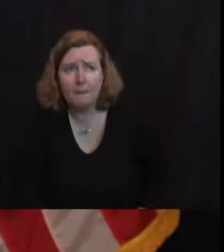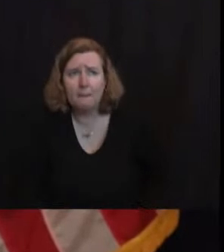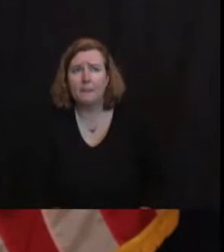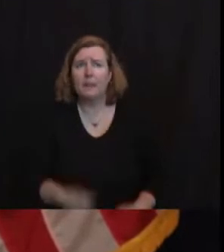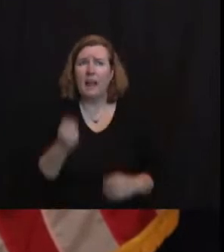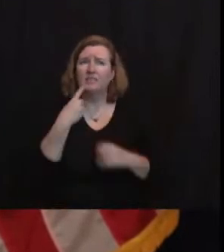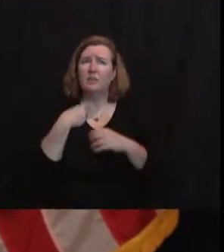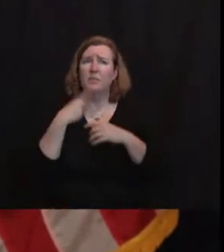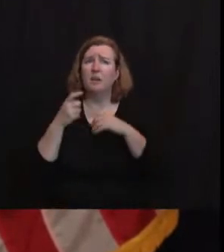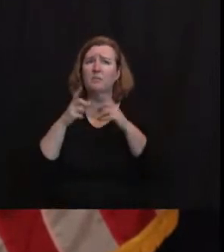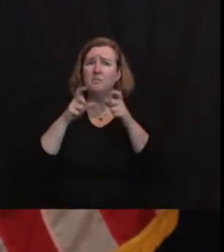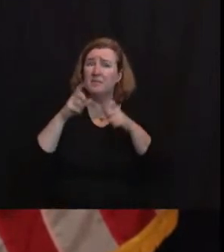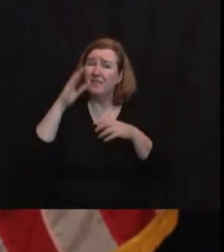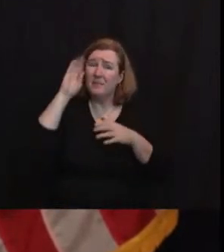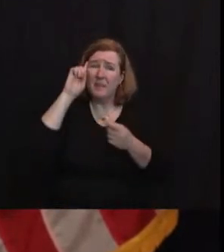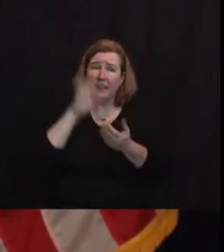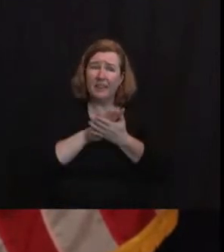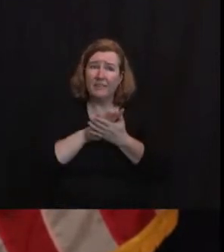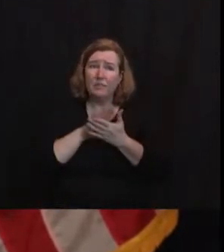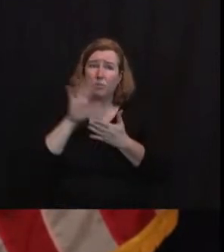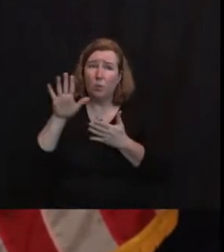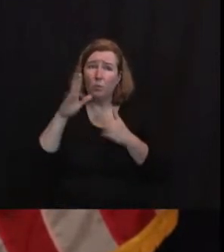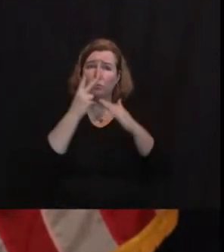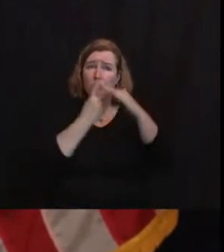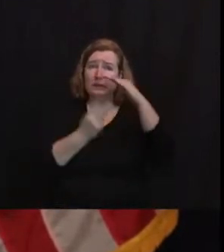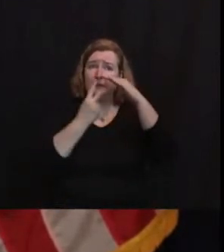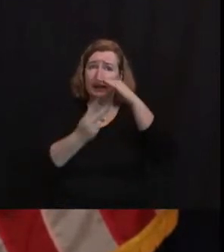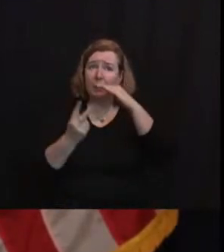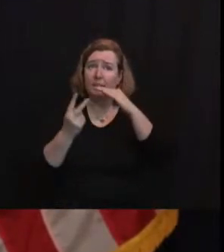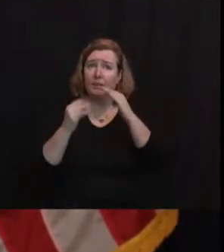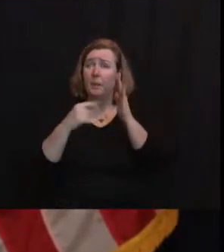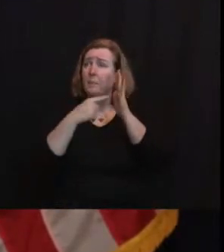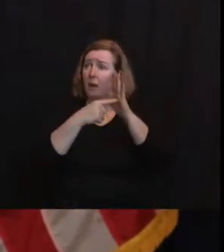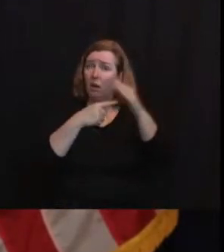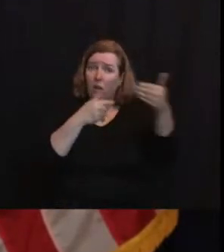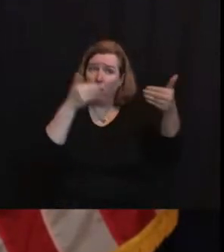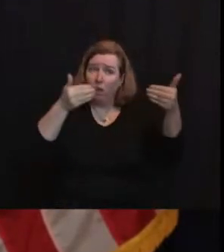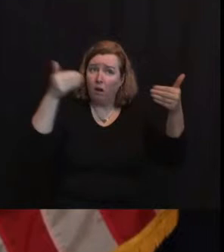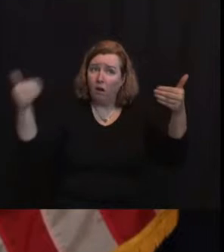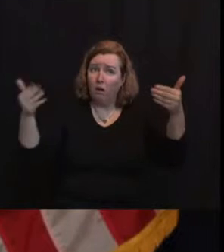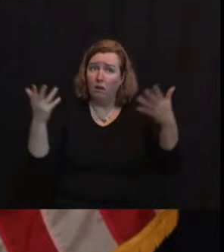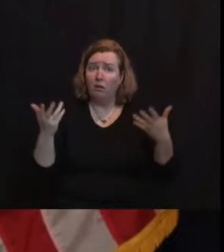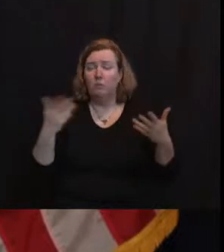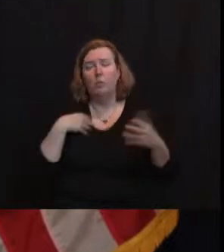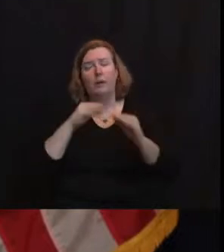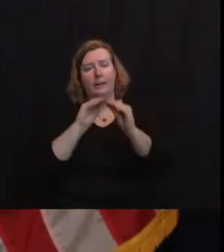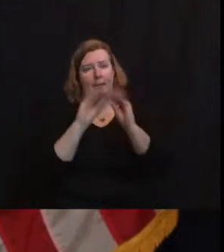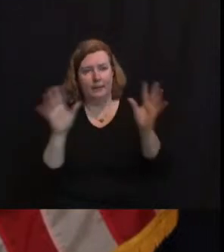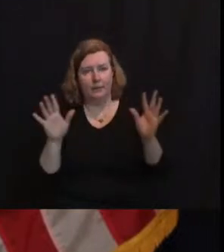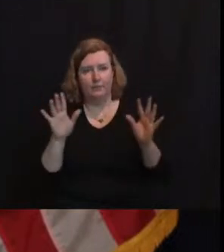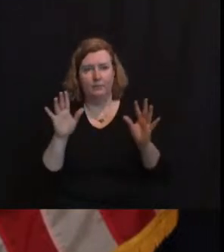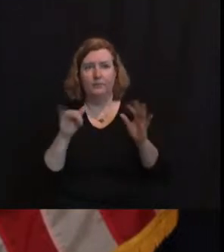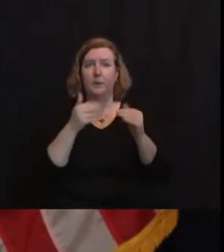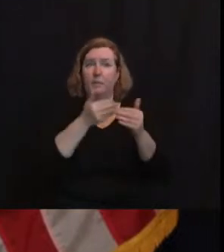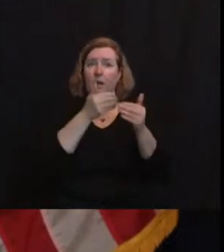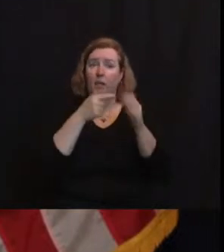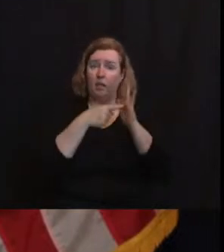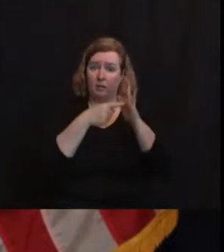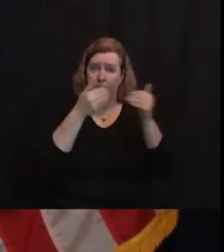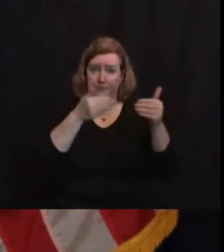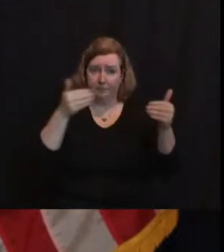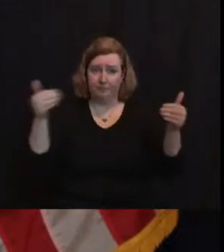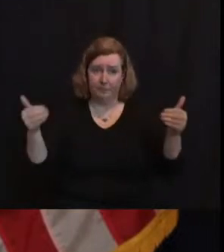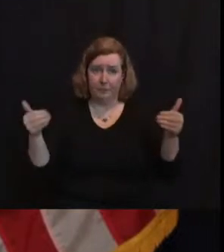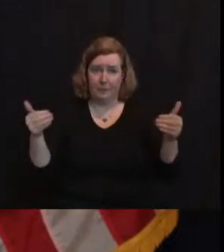Did you ask that? If that had to do with modeling? And I just want to be clear, modeling is not about making a prediction